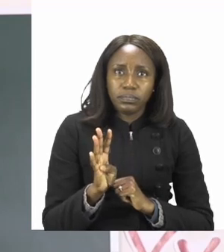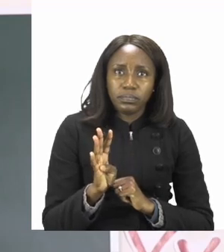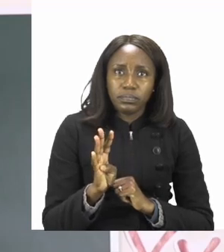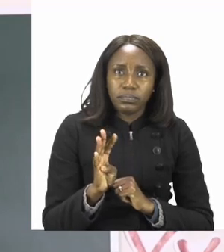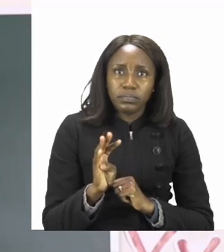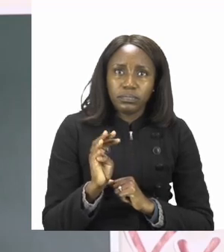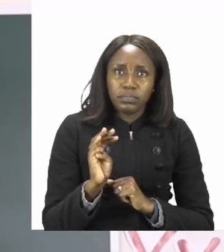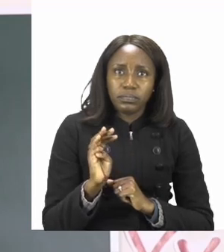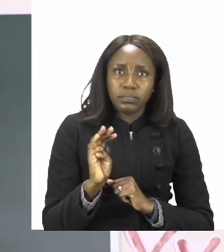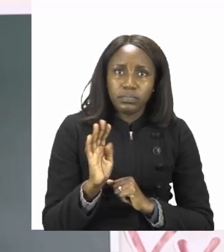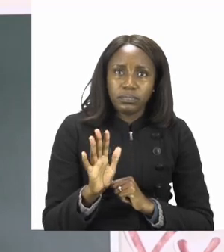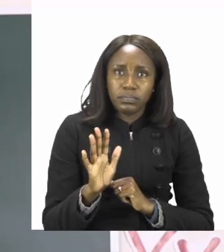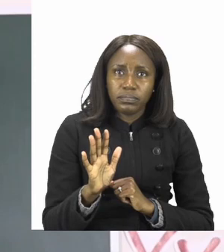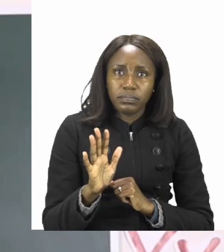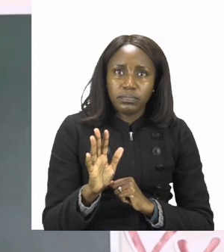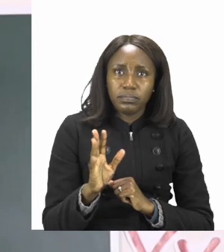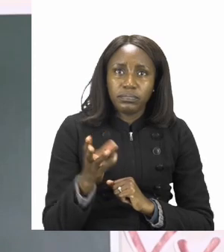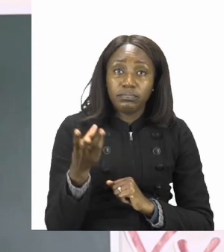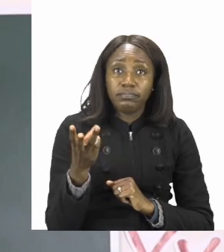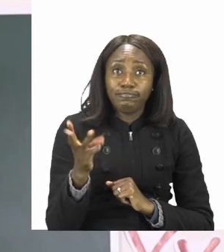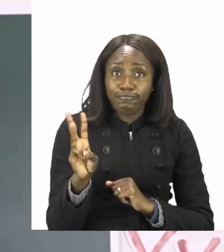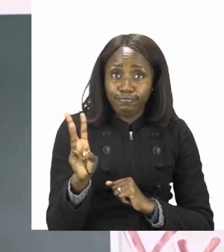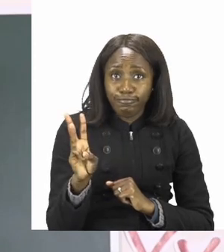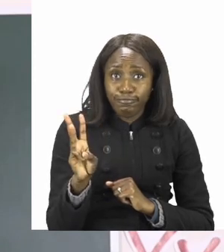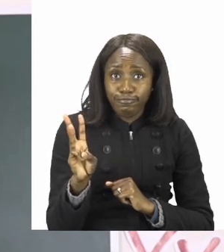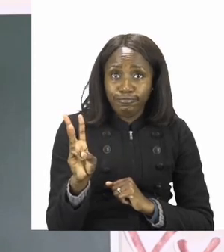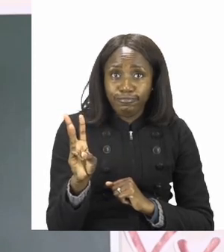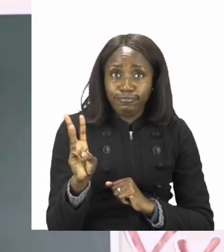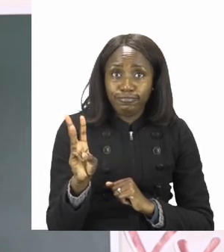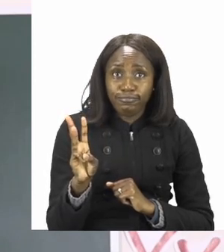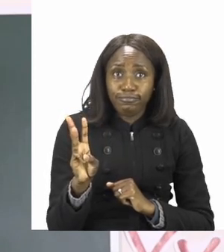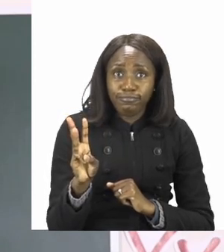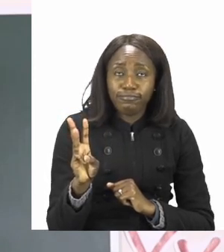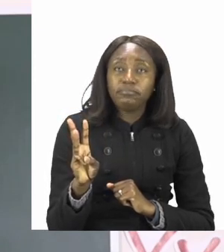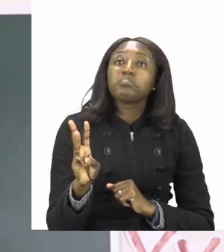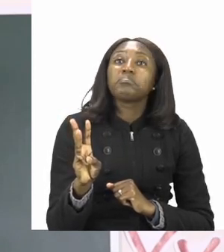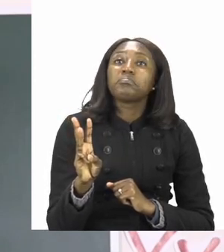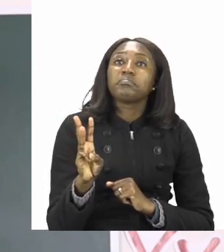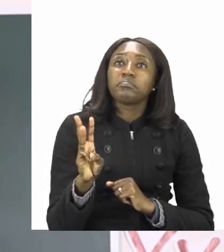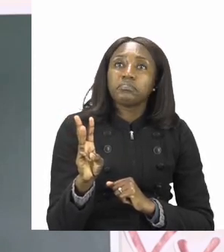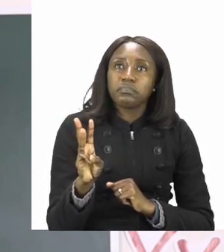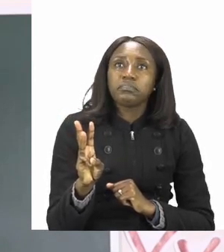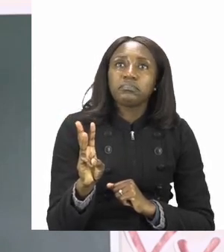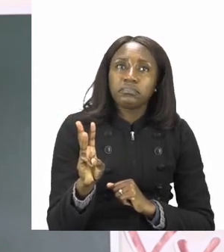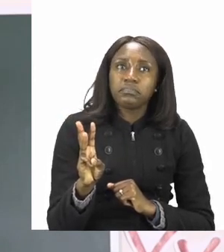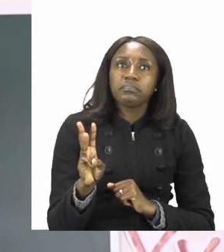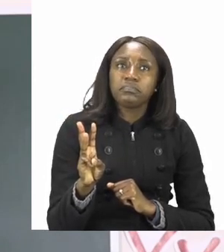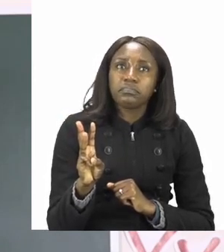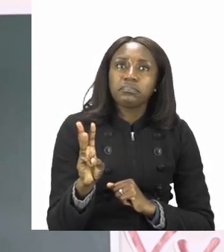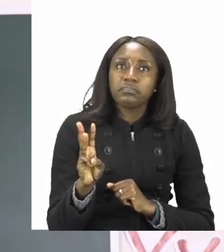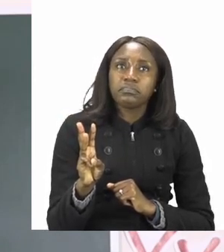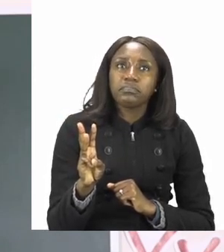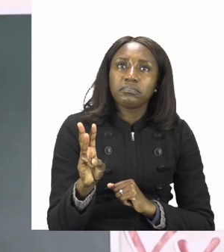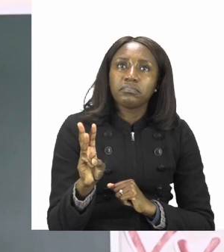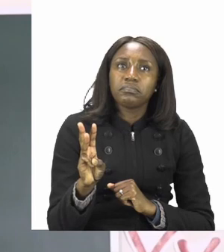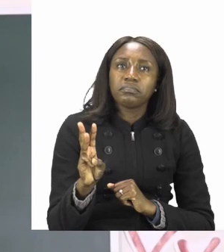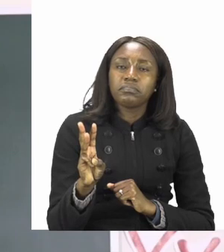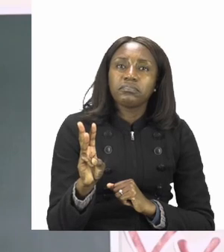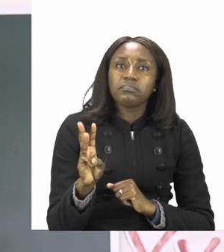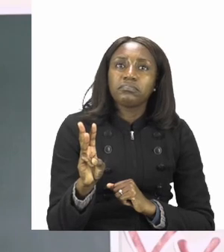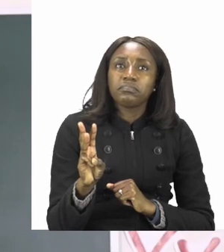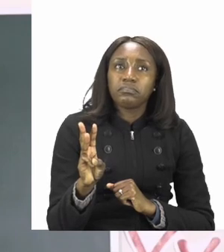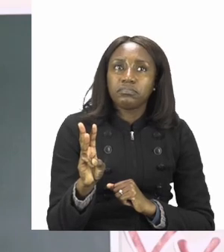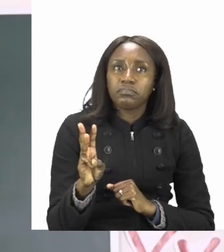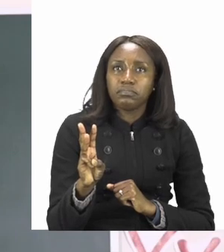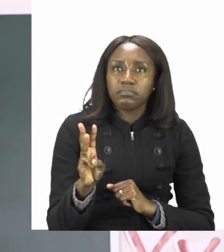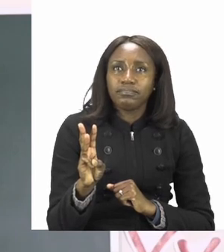4, 5, 6. We have landed on 14 and the last number we said